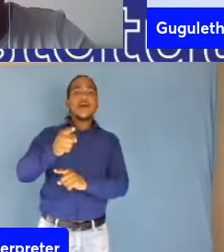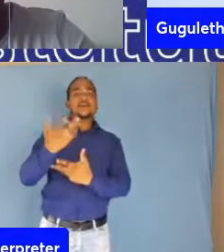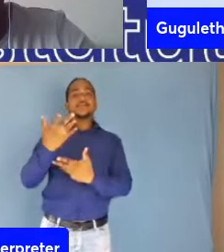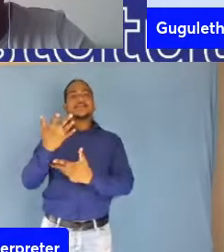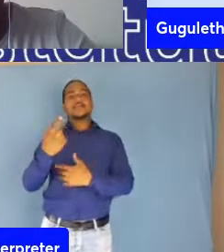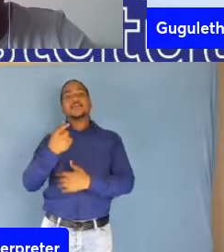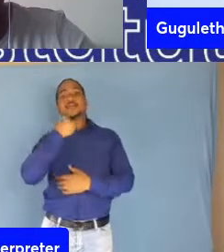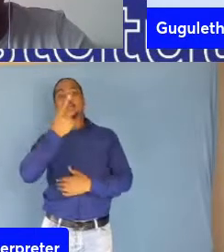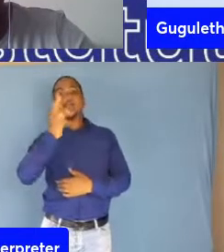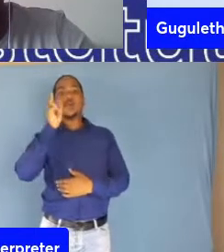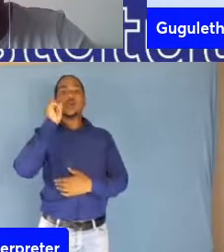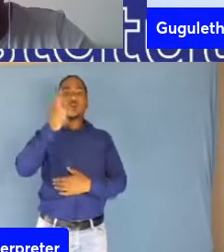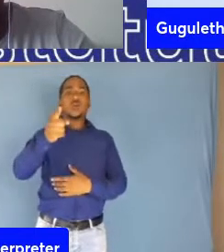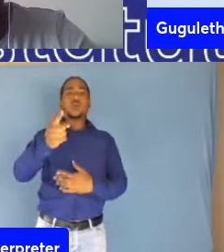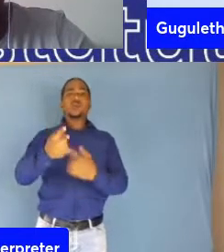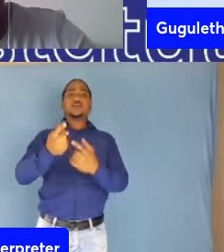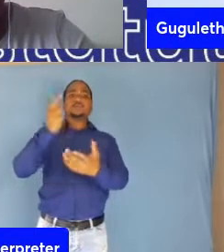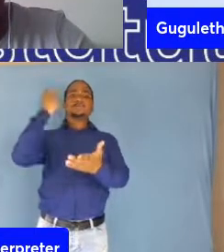sue people,